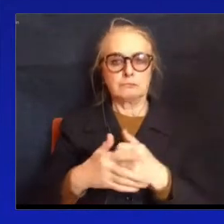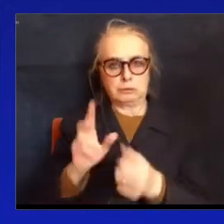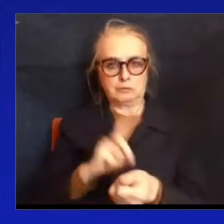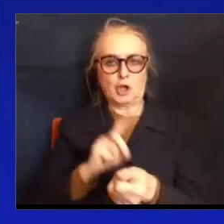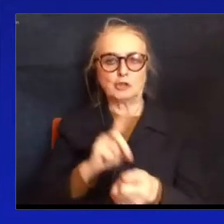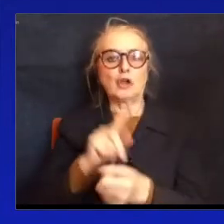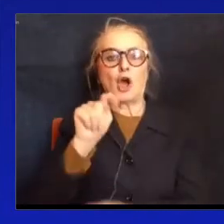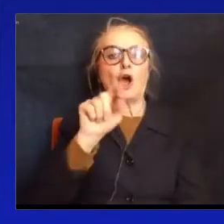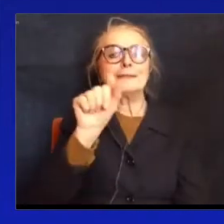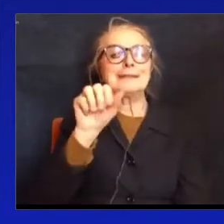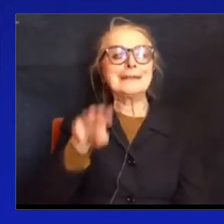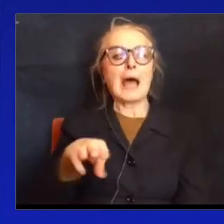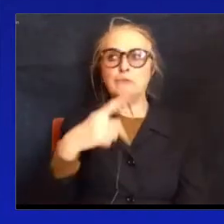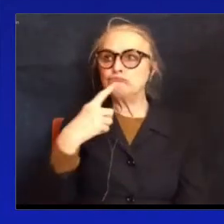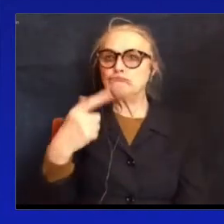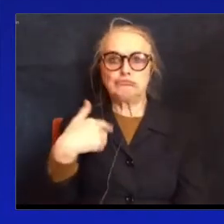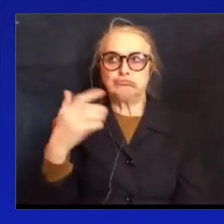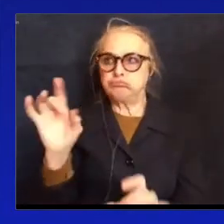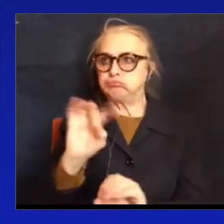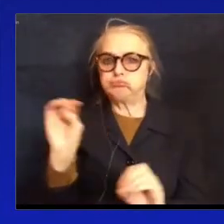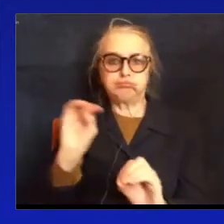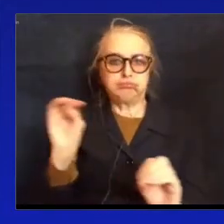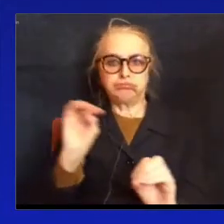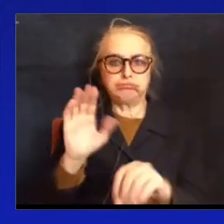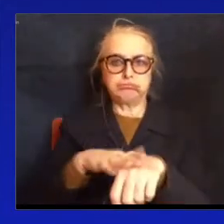of the ordinary.